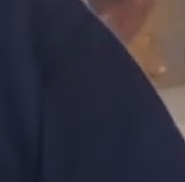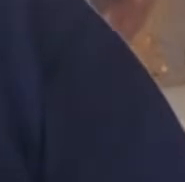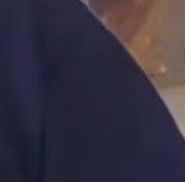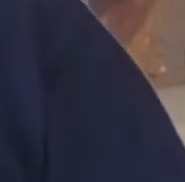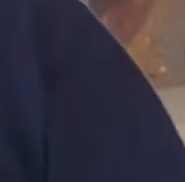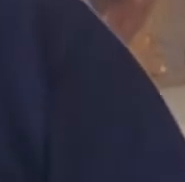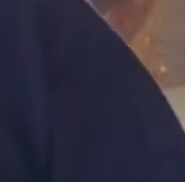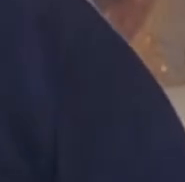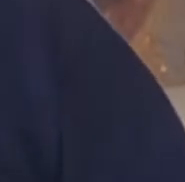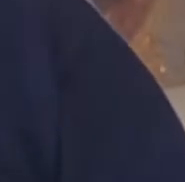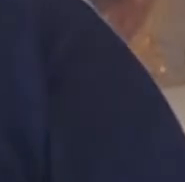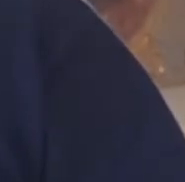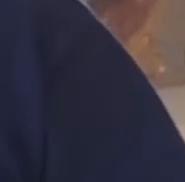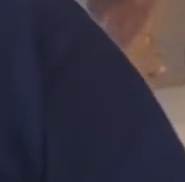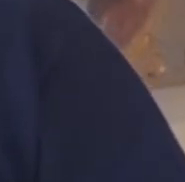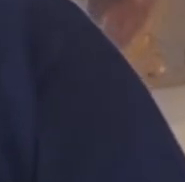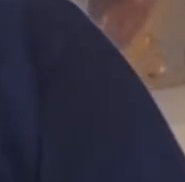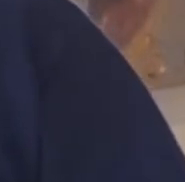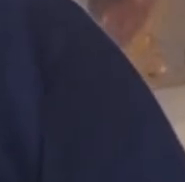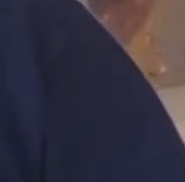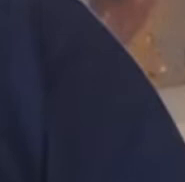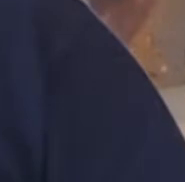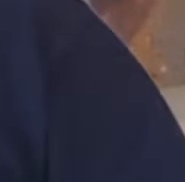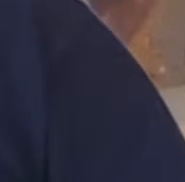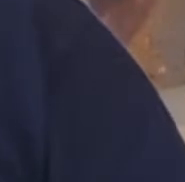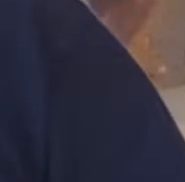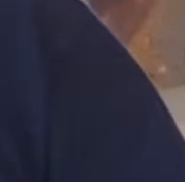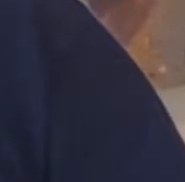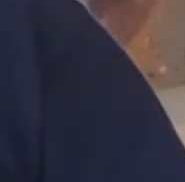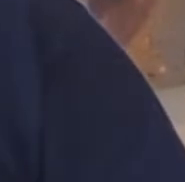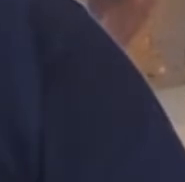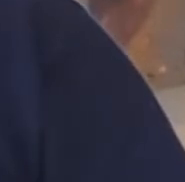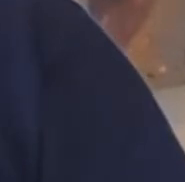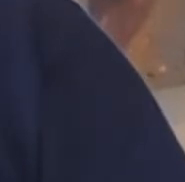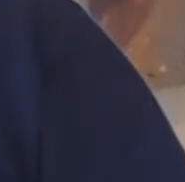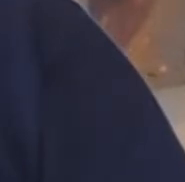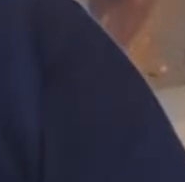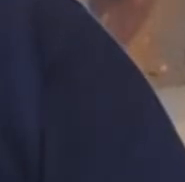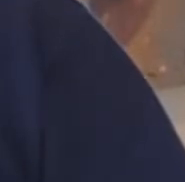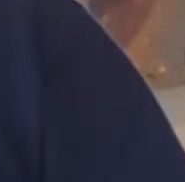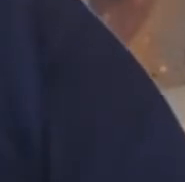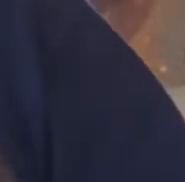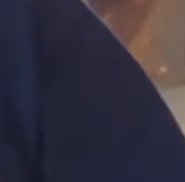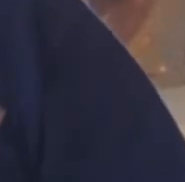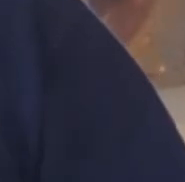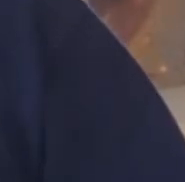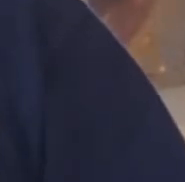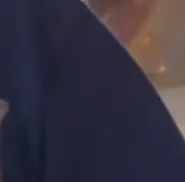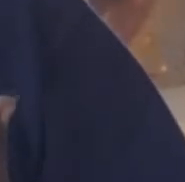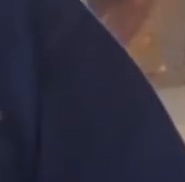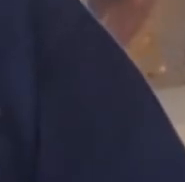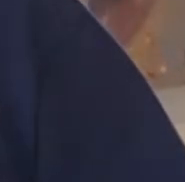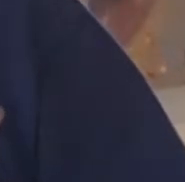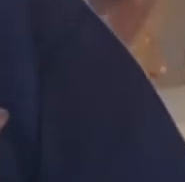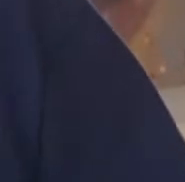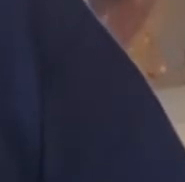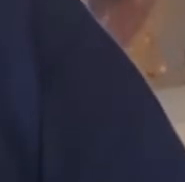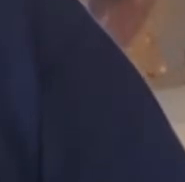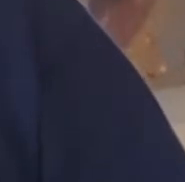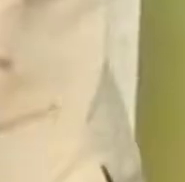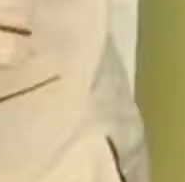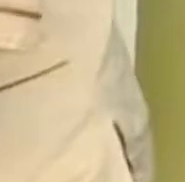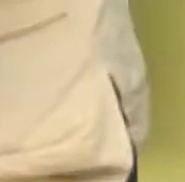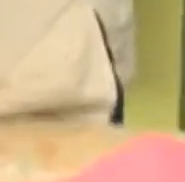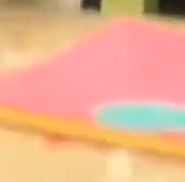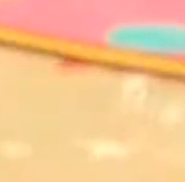And we want people to draw a lot of knowledge from them. Some of the artifacts on the walls, it's these elders that know how they were